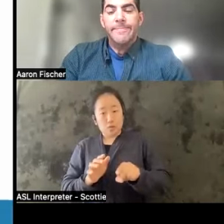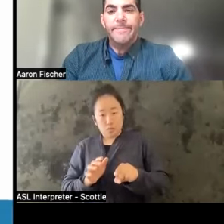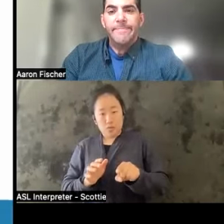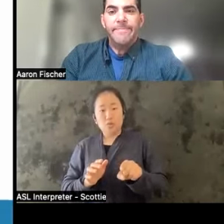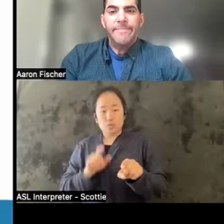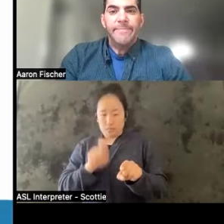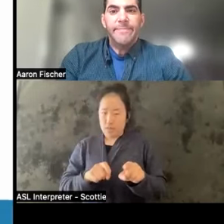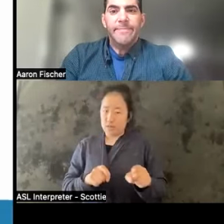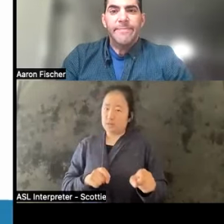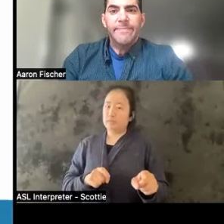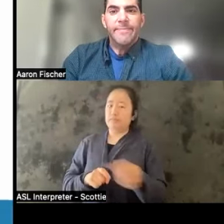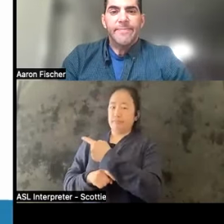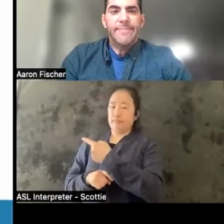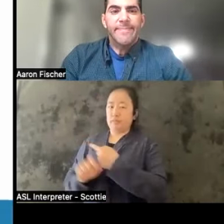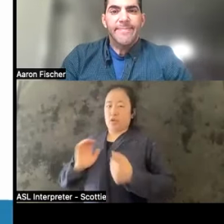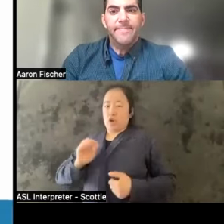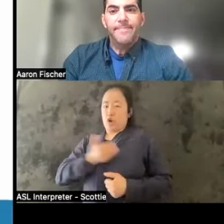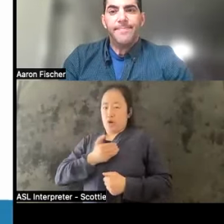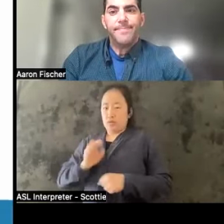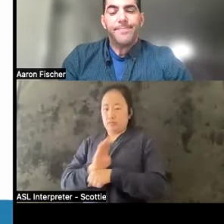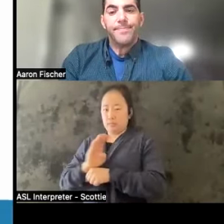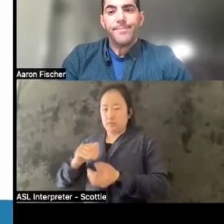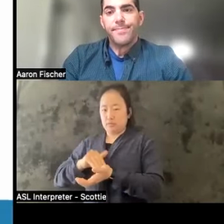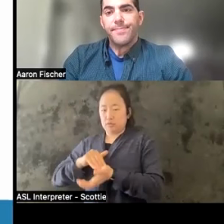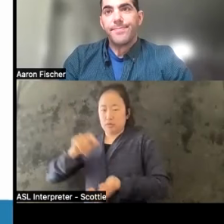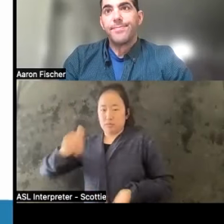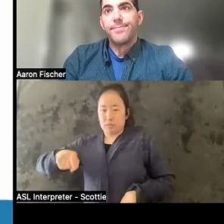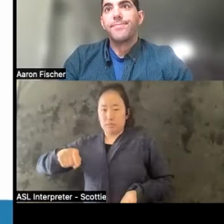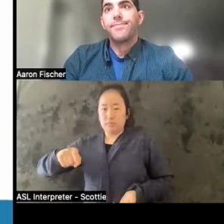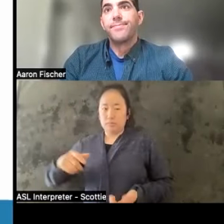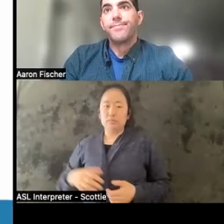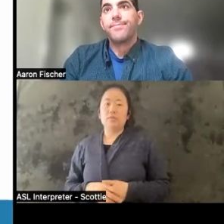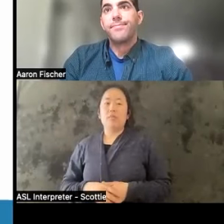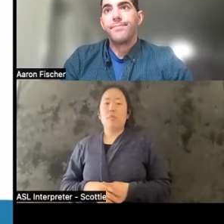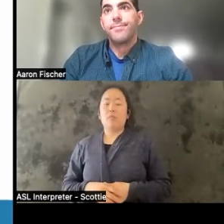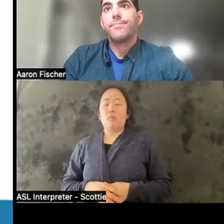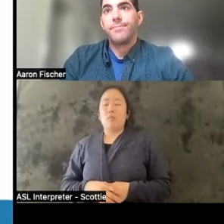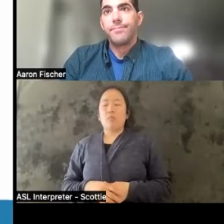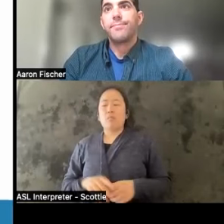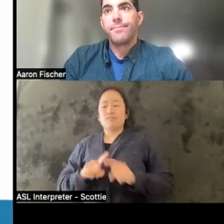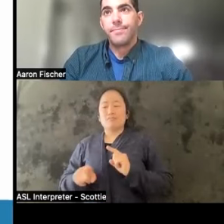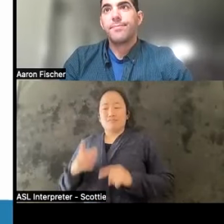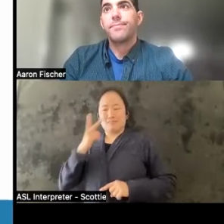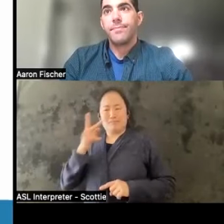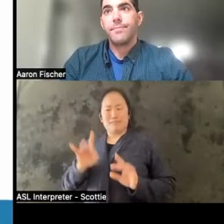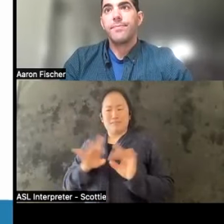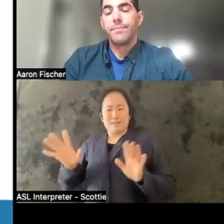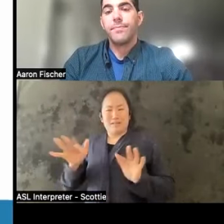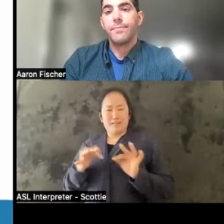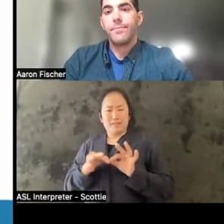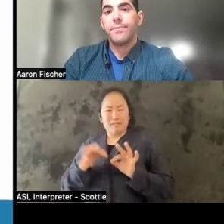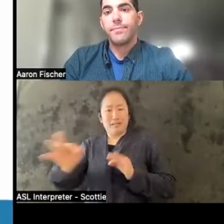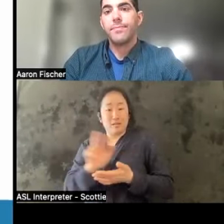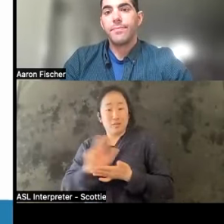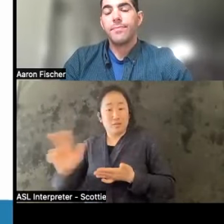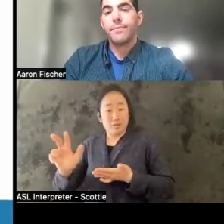own doctor to get information. But here, there's this delay, which is going to cause loss of